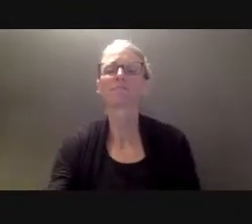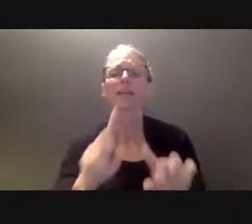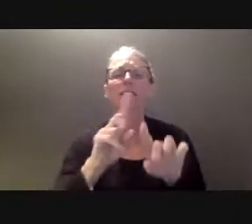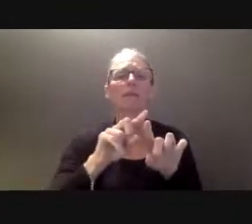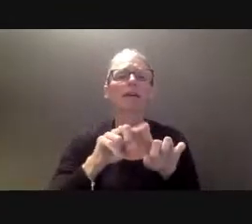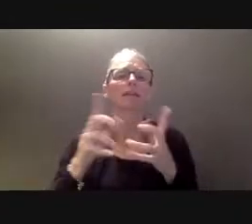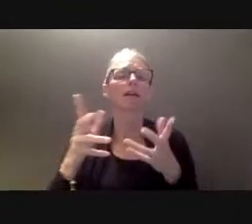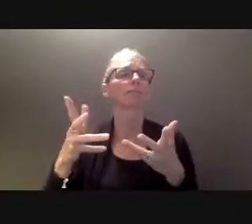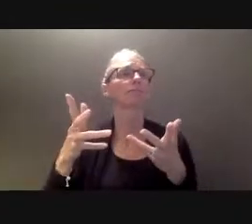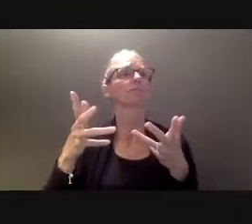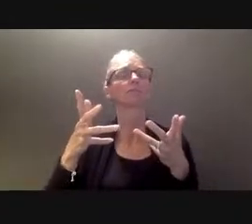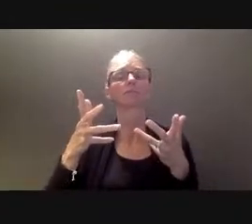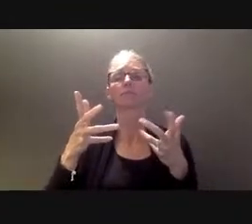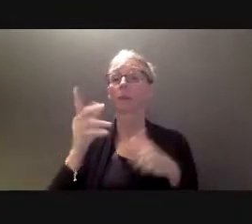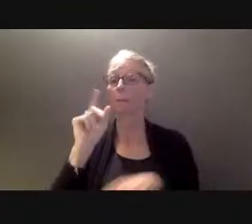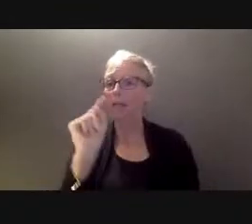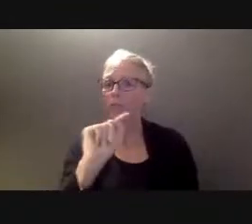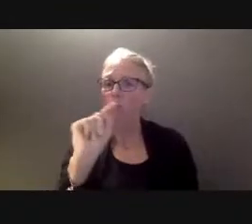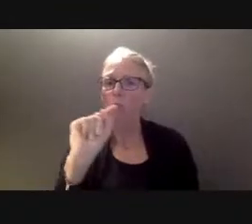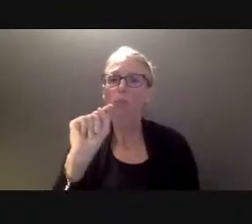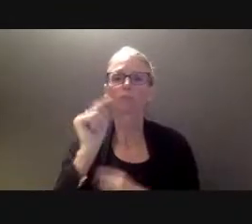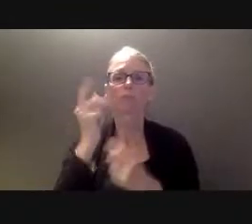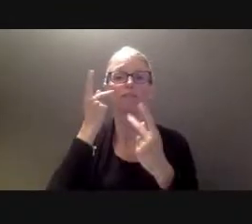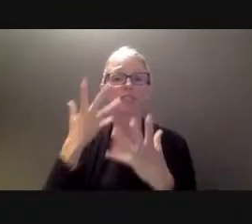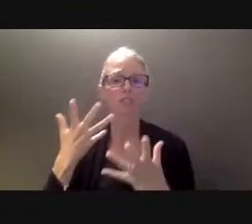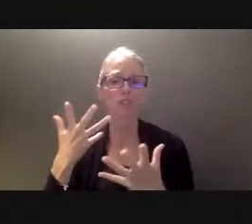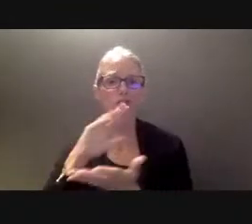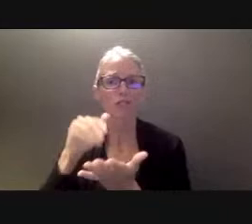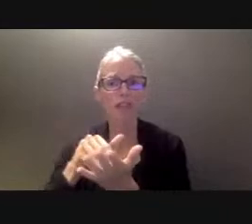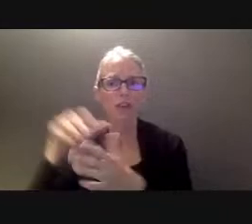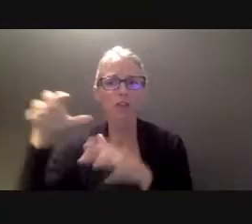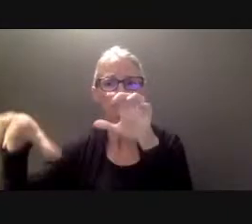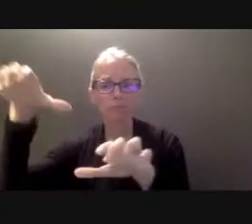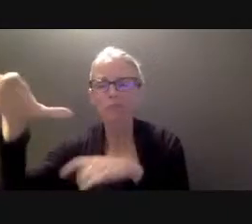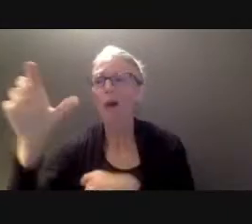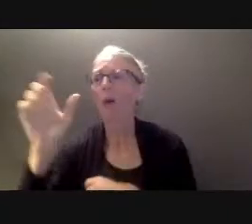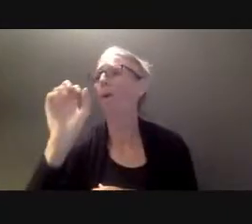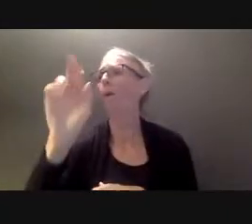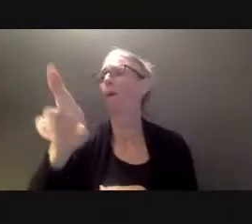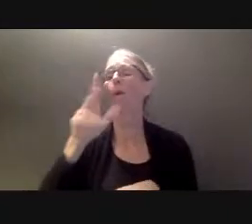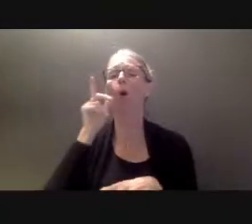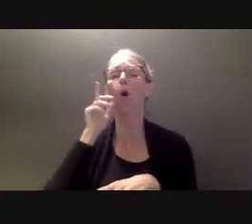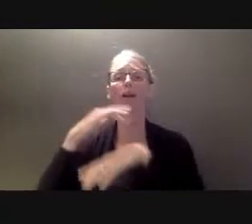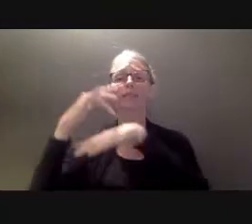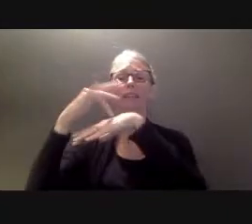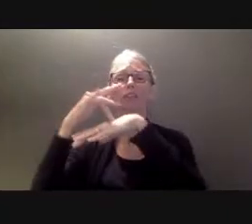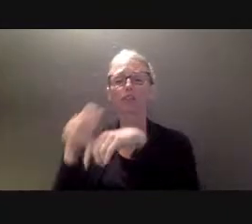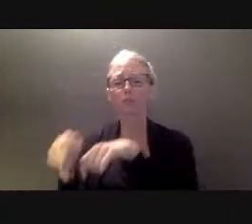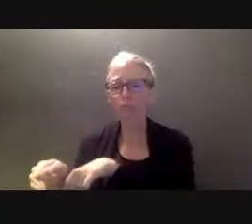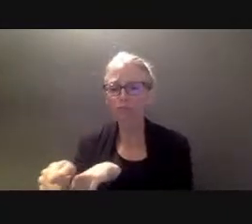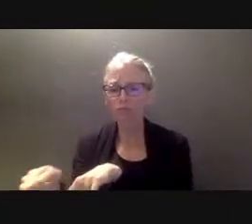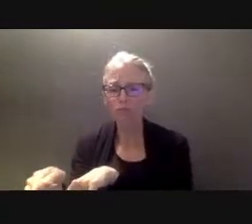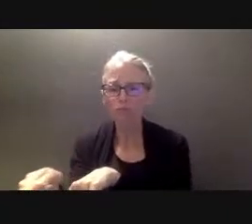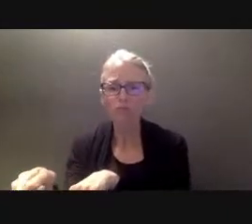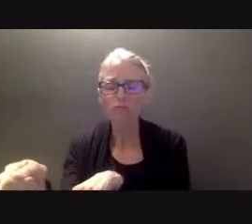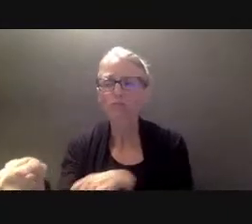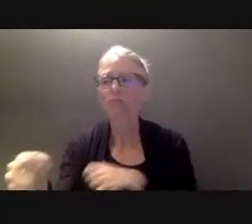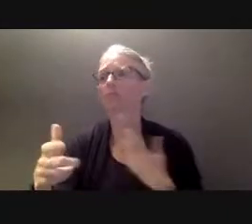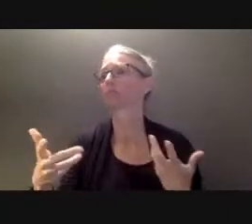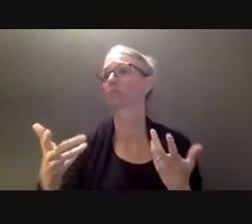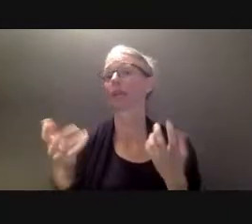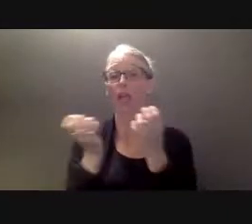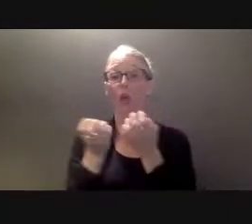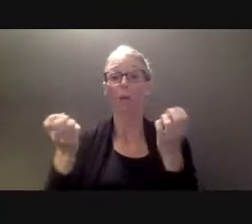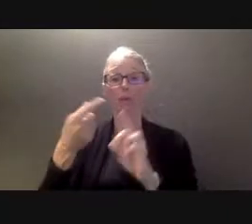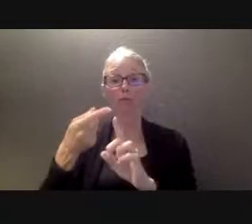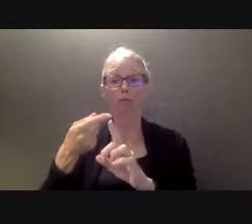amenities or opportunities to have experiences, whether it be rental or programming